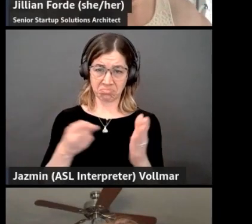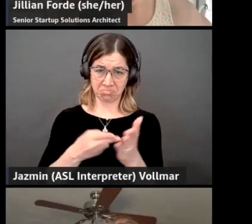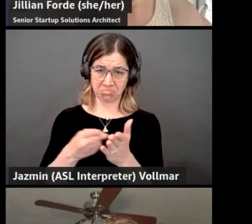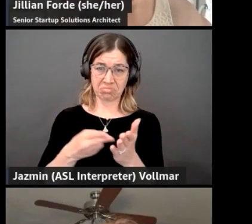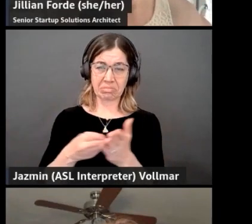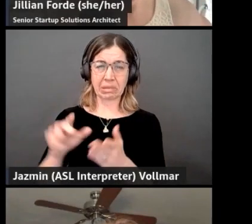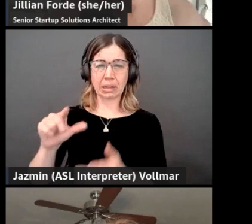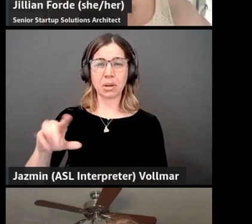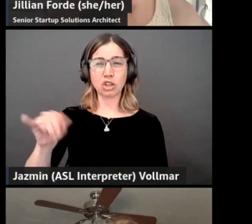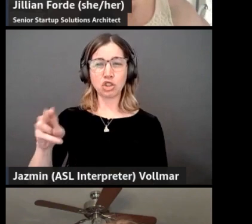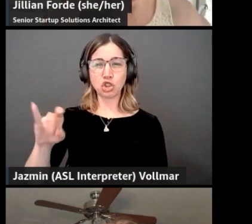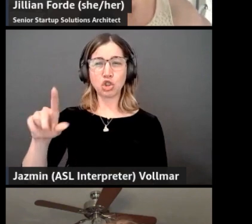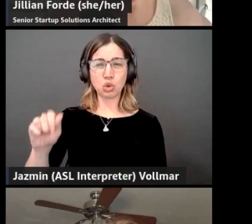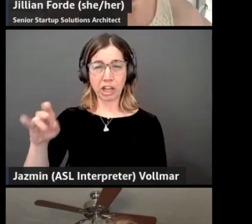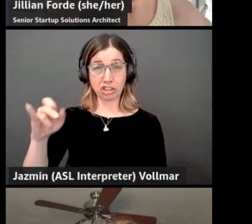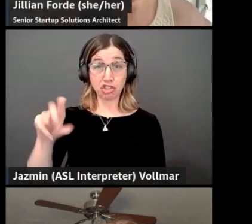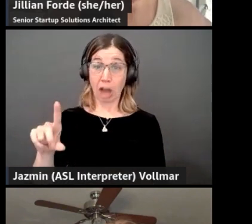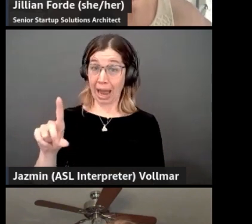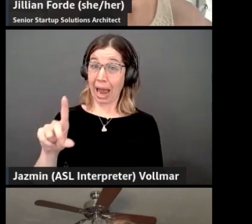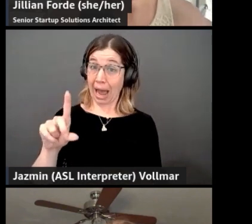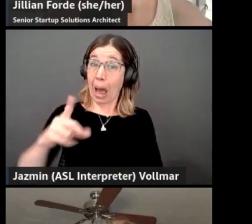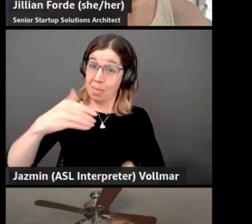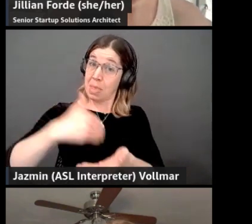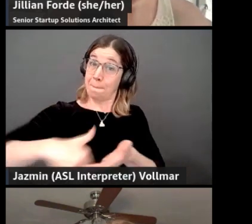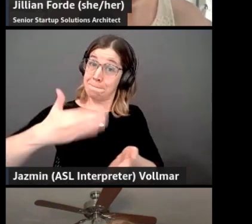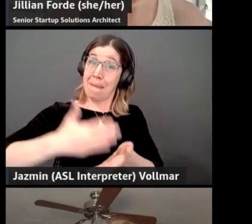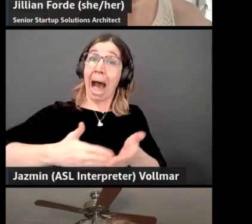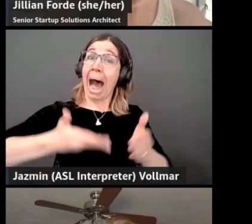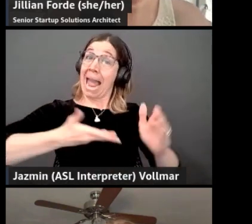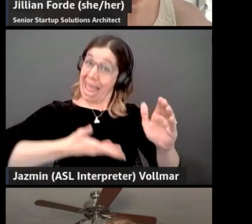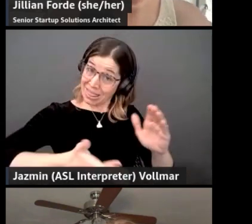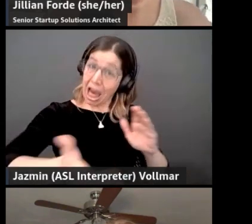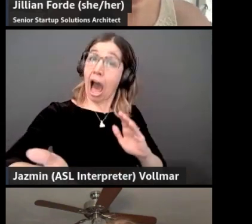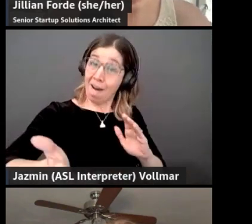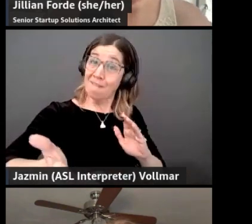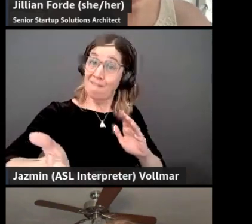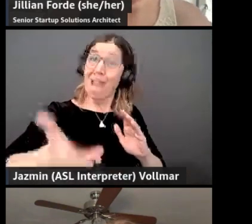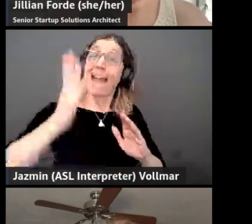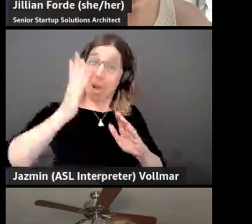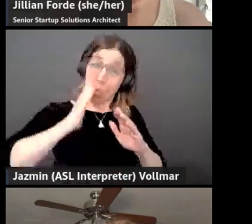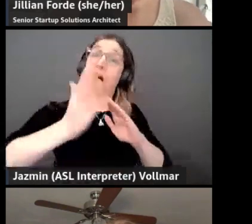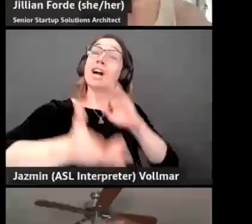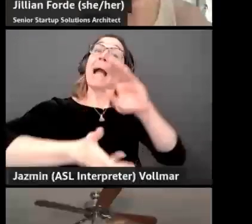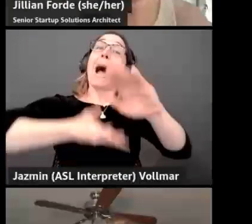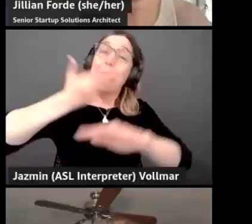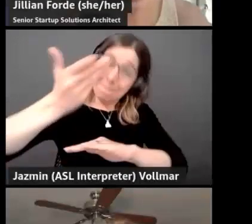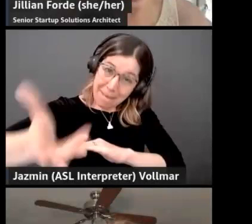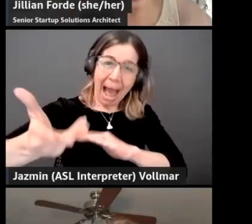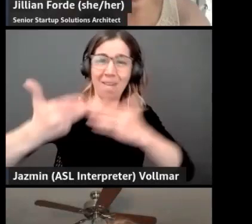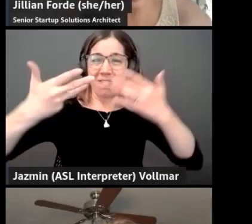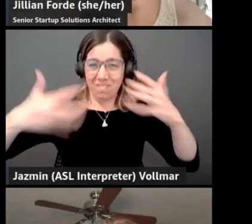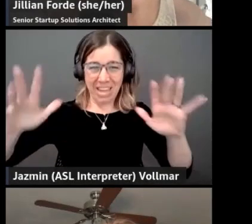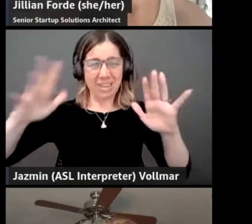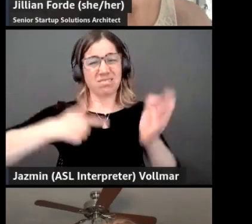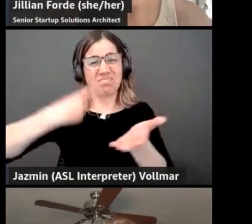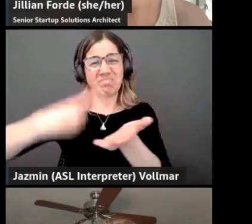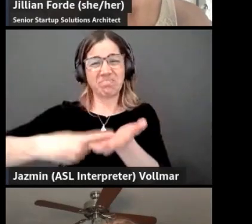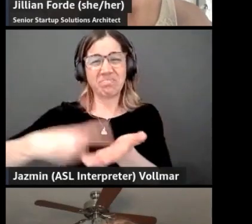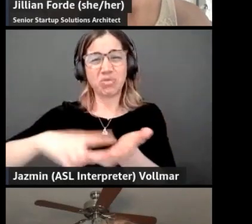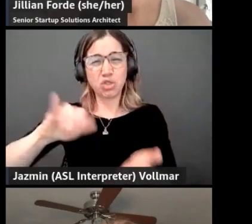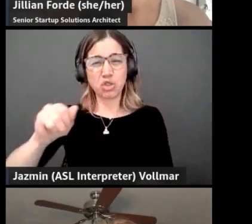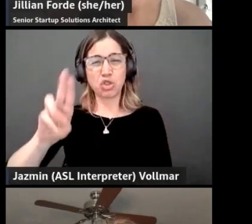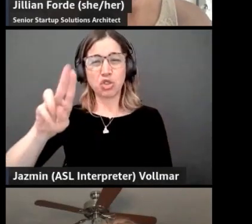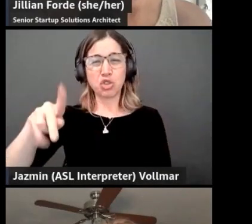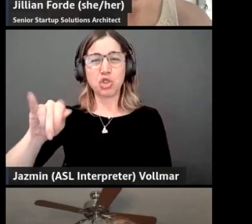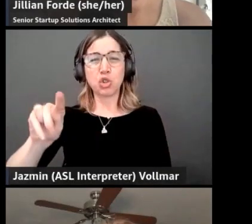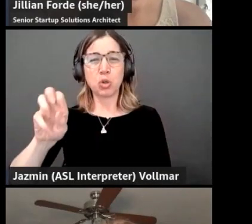here, where we're going to put the pie into the oven, and a minute later it's going to come out baked. So we're going to talk a little bit through this Jupyter notebook. Now, I'm going